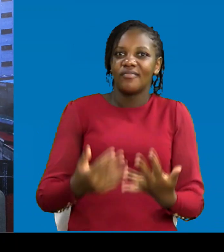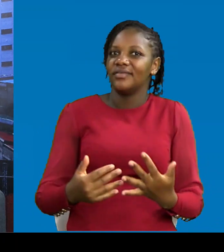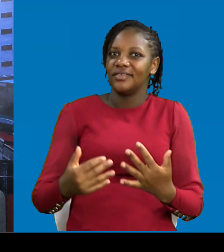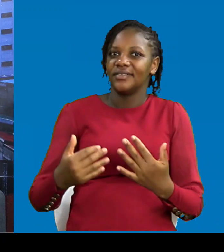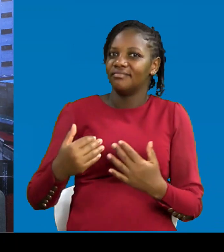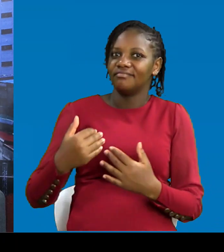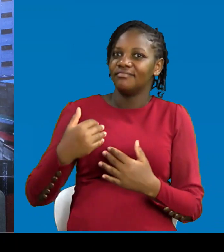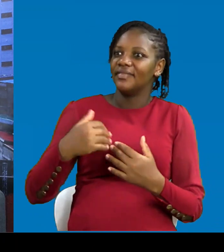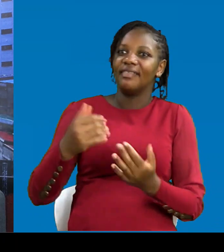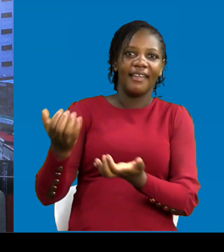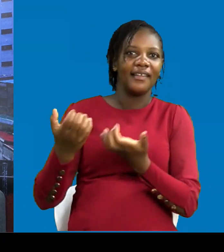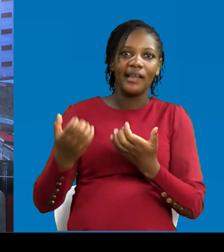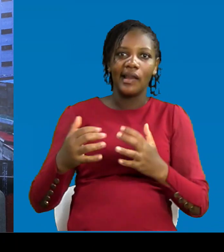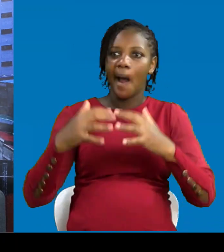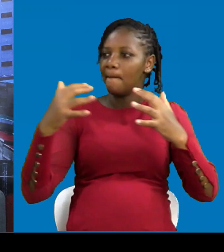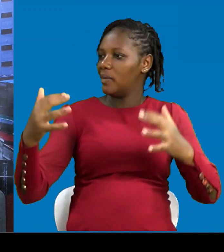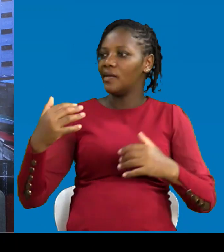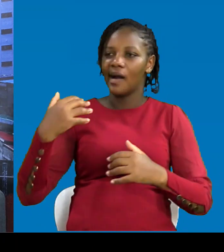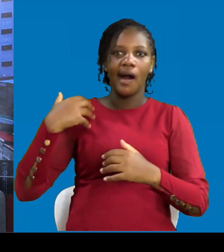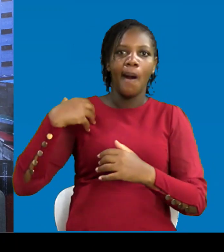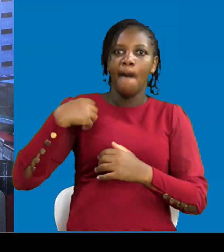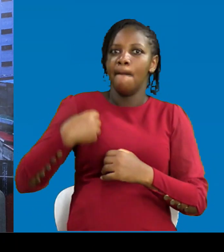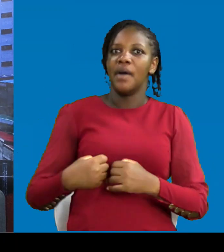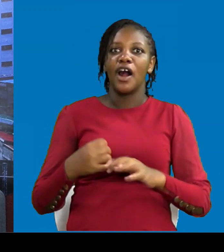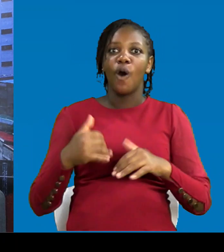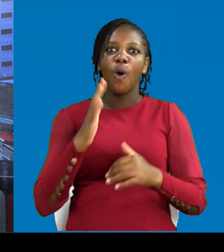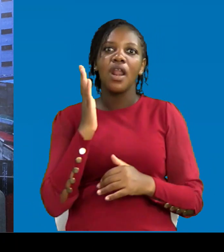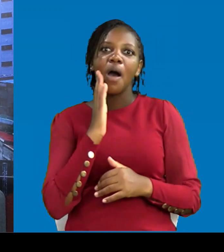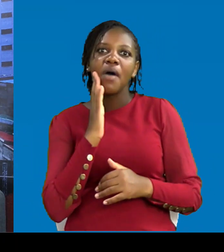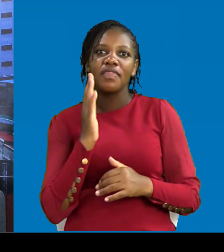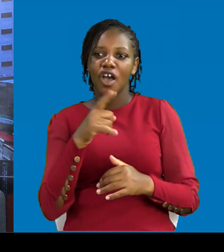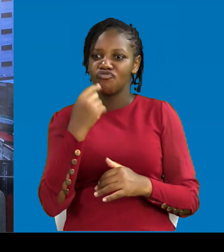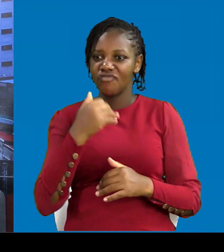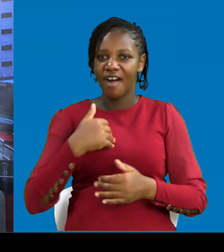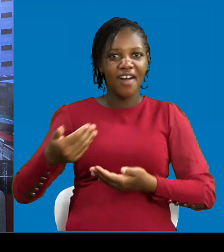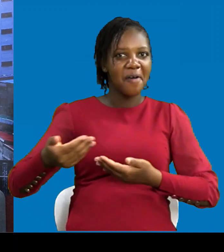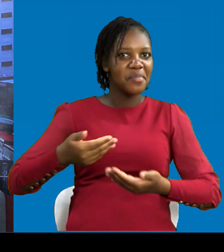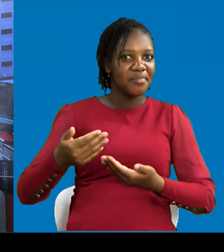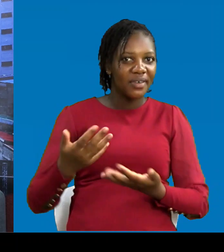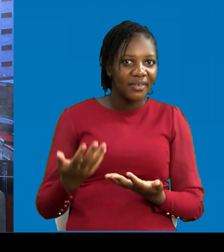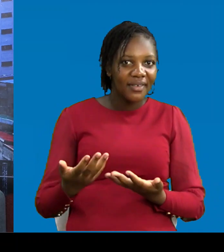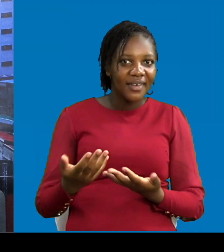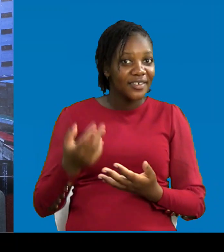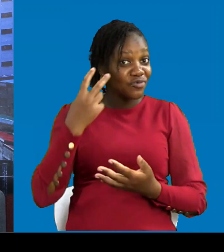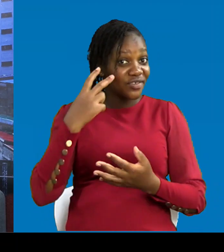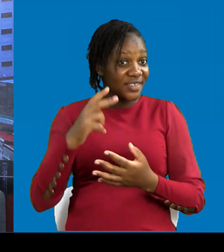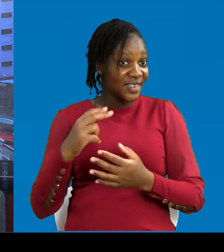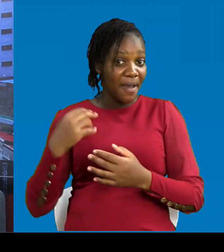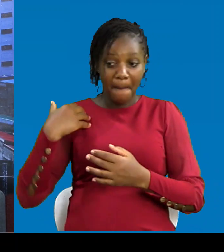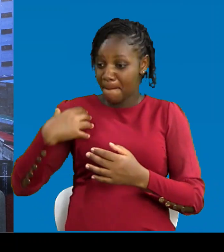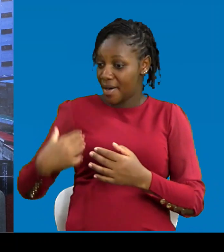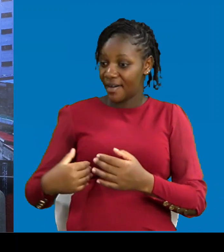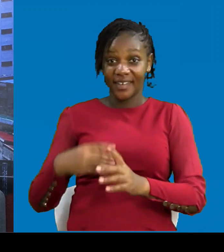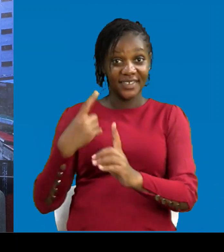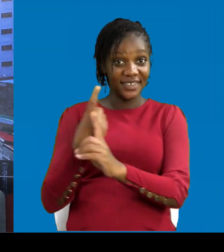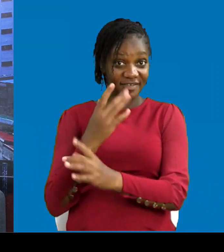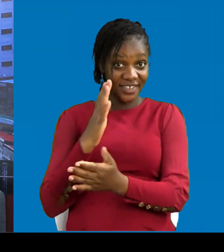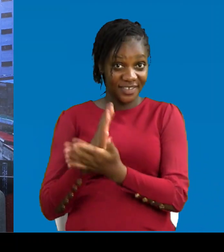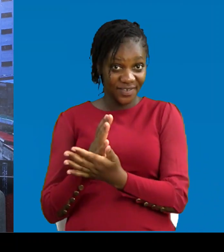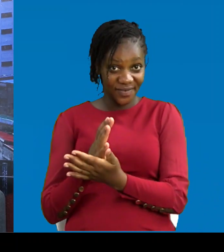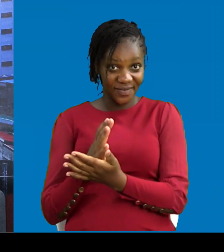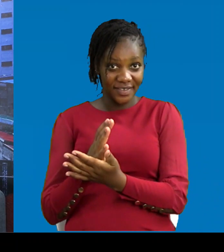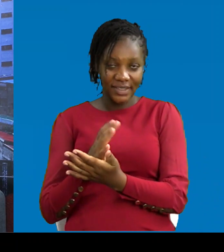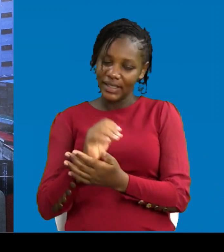a bigger bag. Is it a mom who is running around with her kids? So she's packing diapers, she's packing clothes